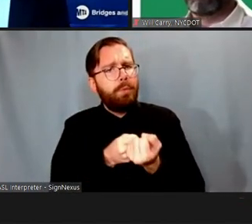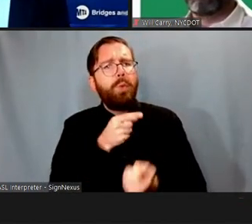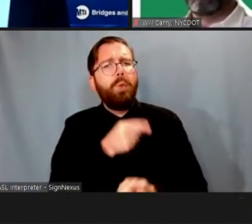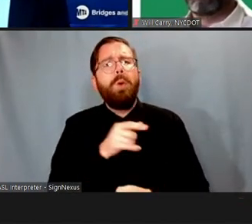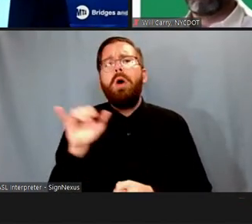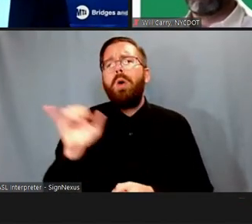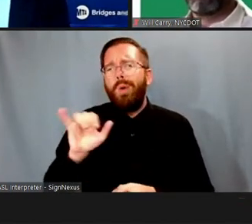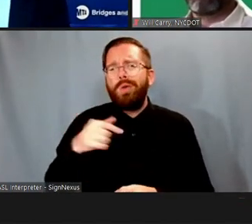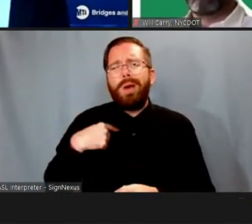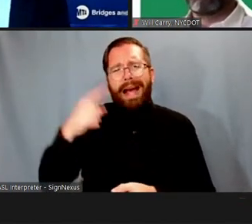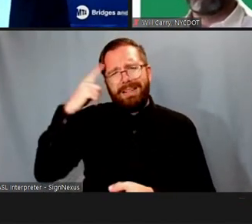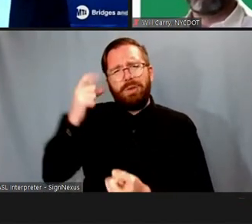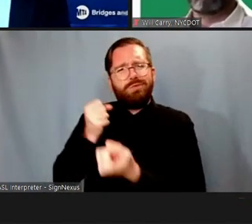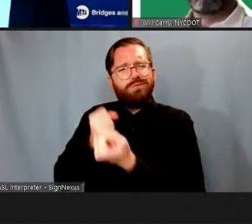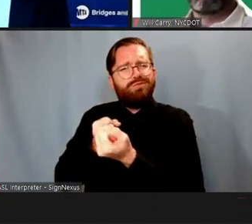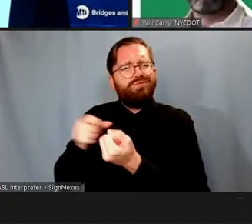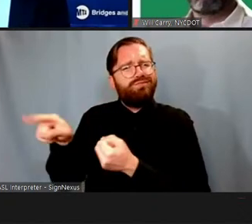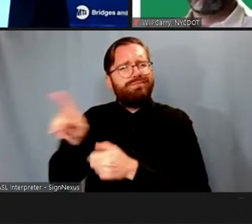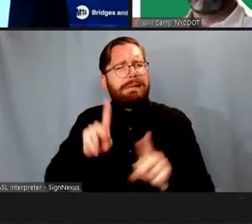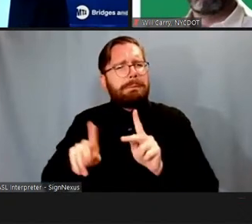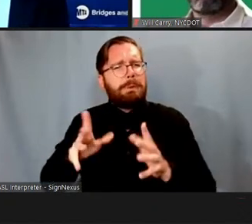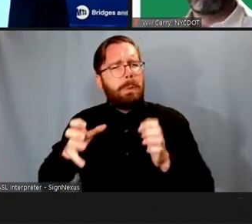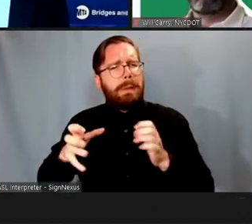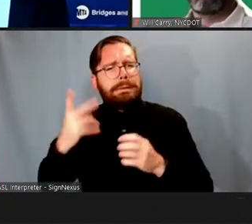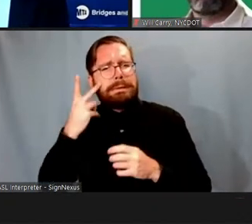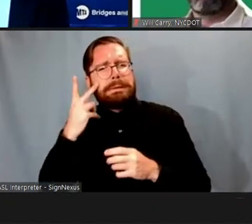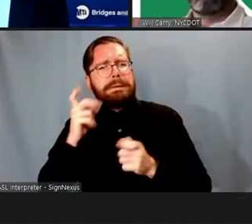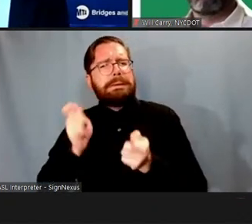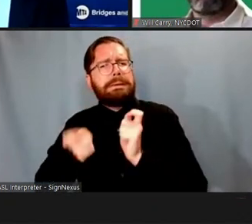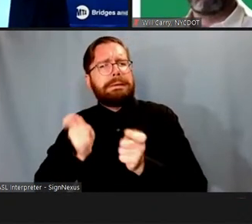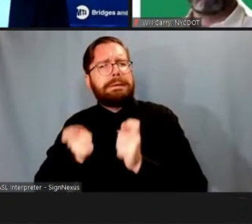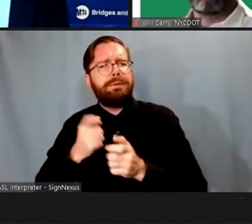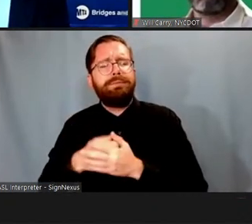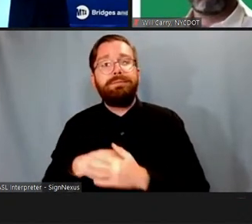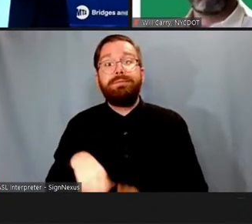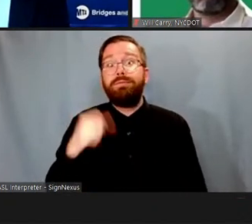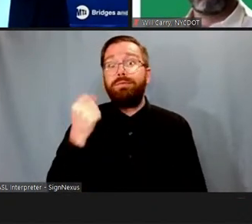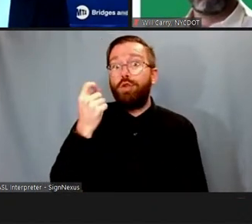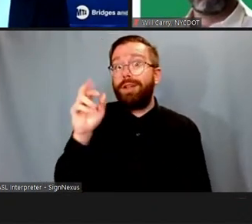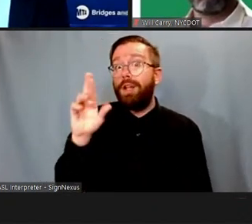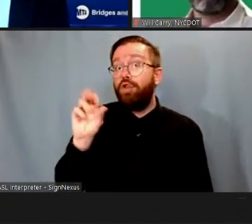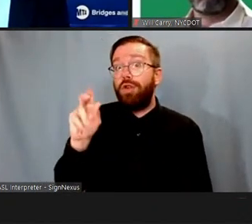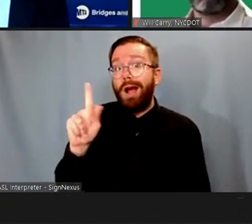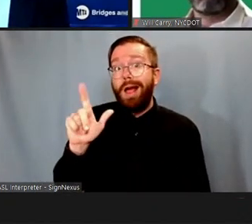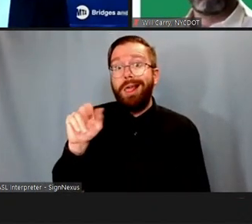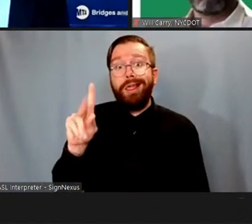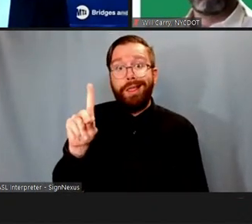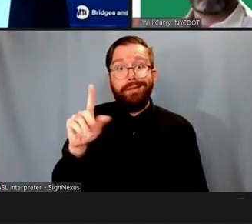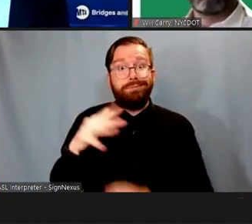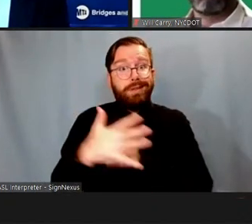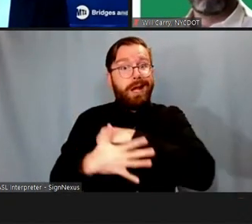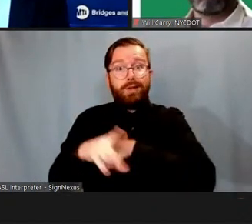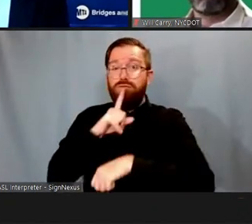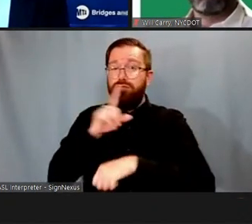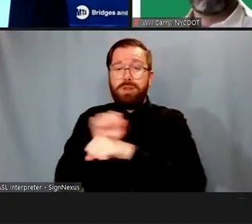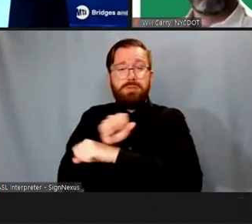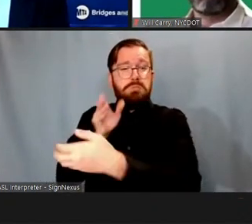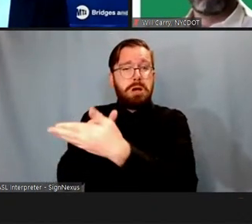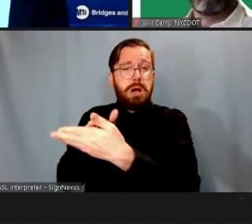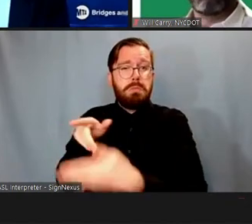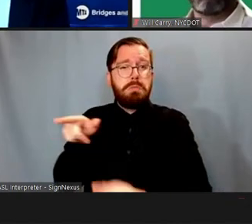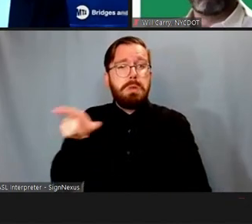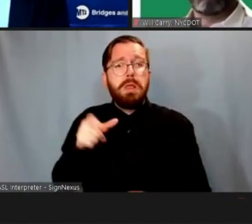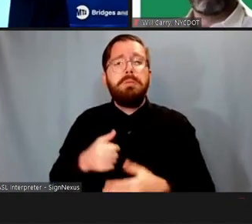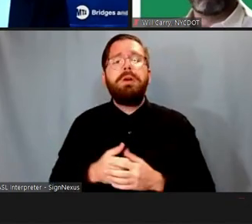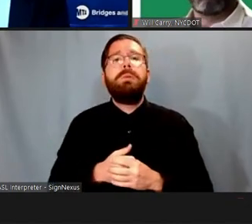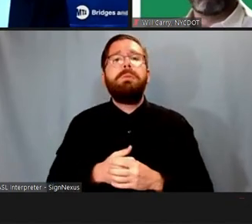said this is unfortunately grossly unfair to rockland county residents in particular i'm speaking in the first person but